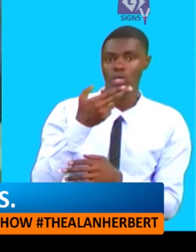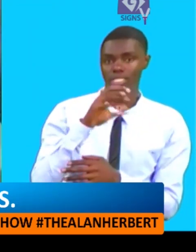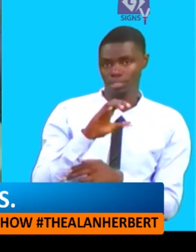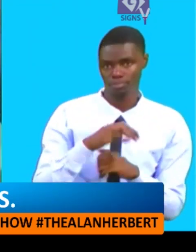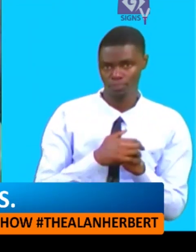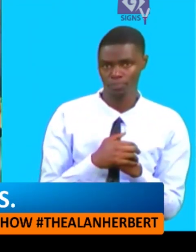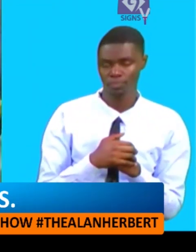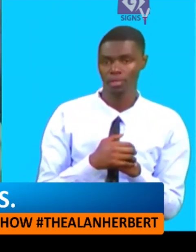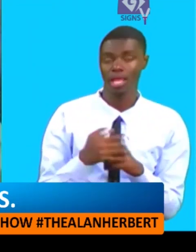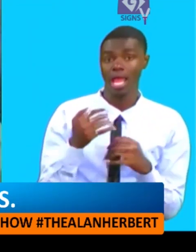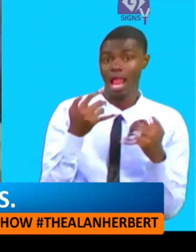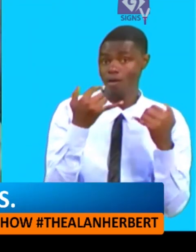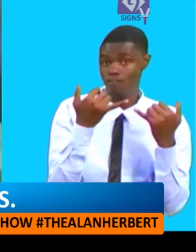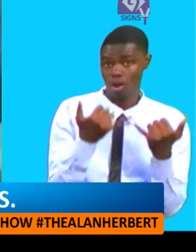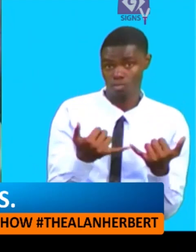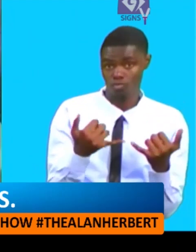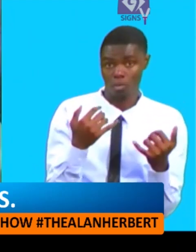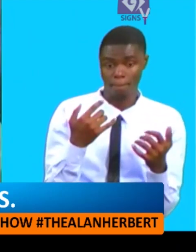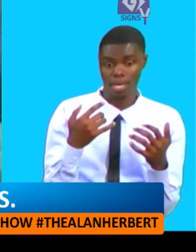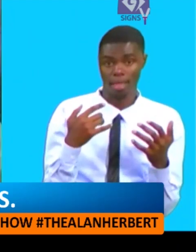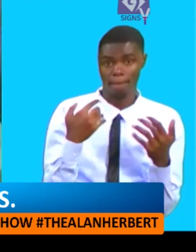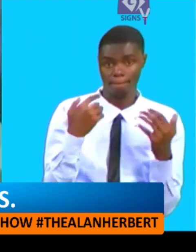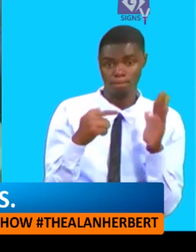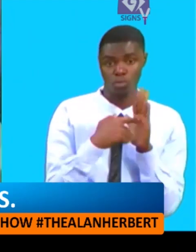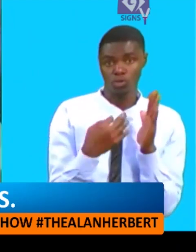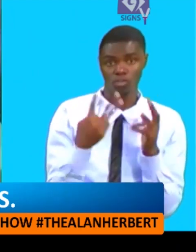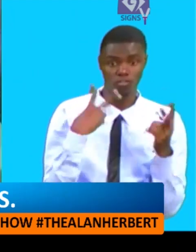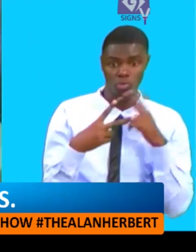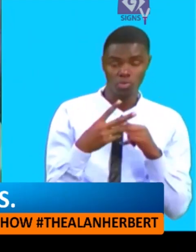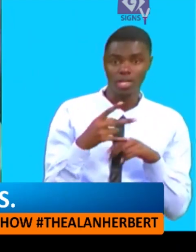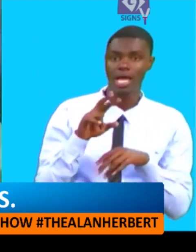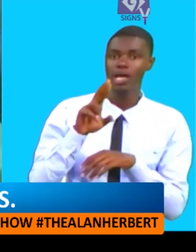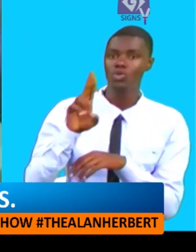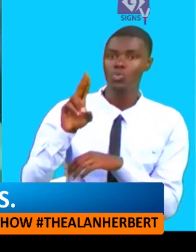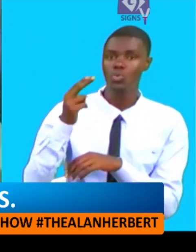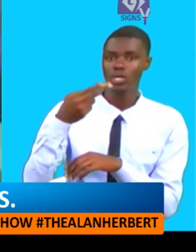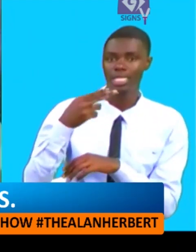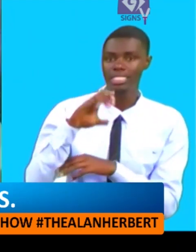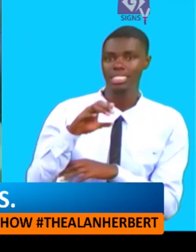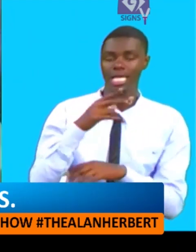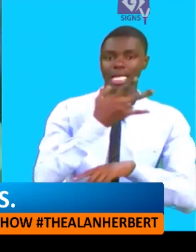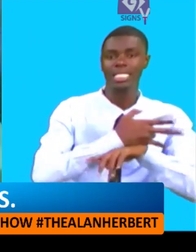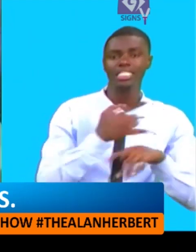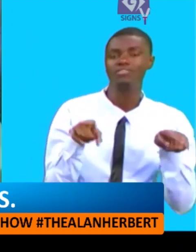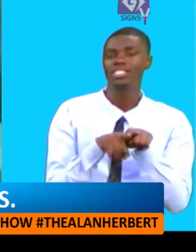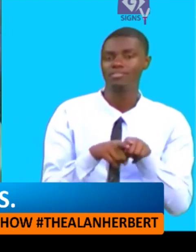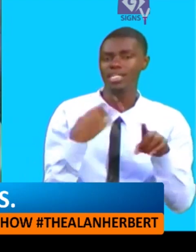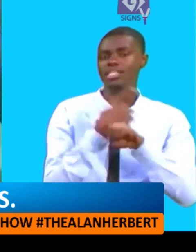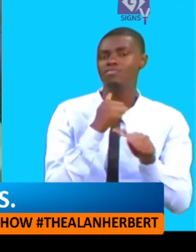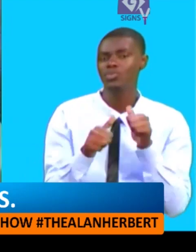So as for now, from my point of view, NHIF and UHC is the same thing. Because the only difference